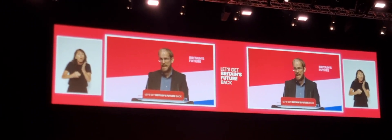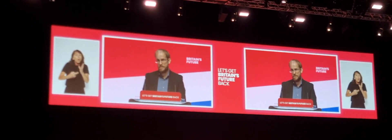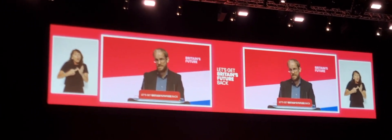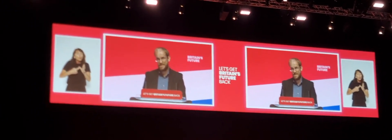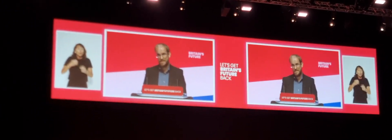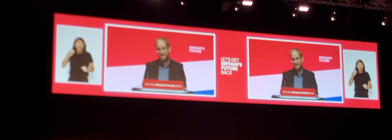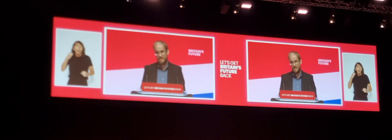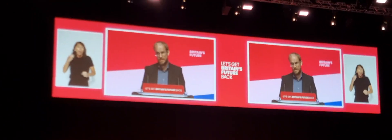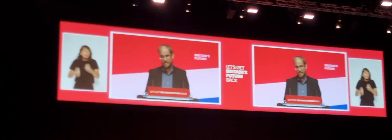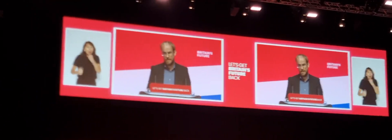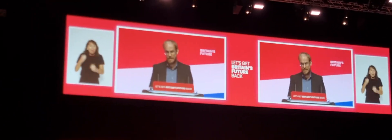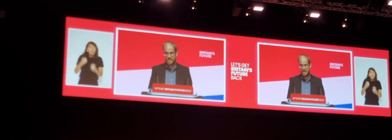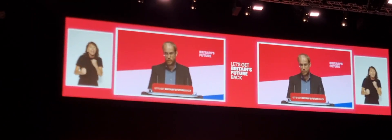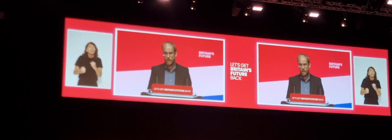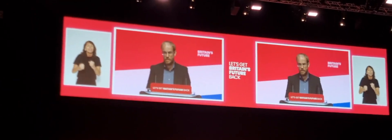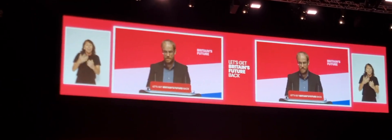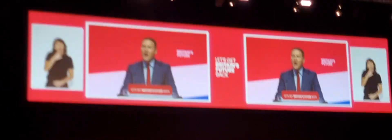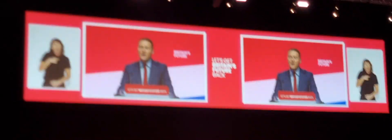health allows.